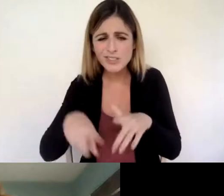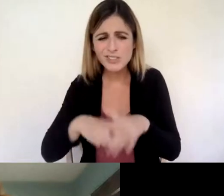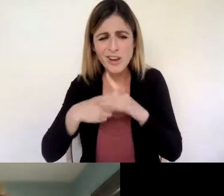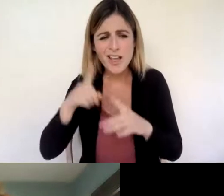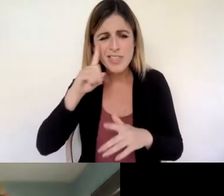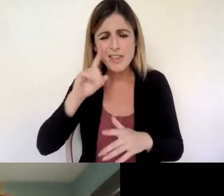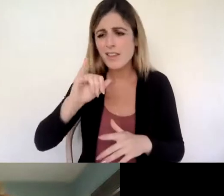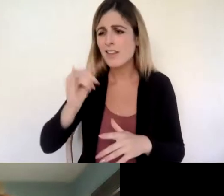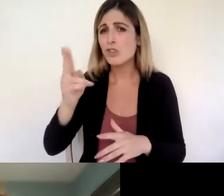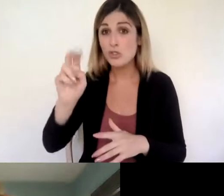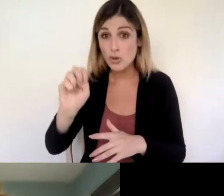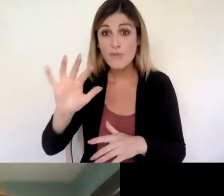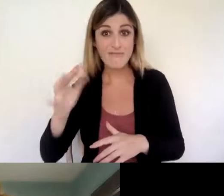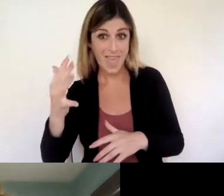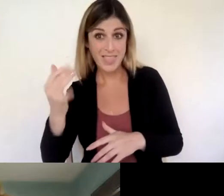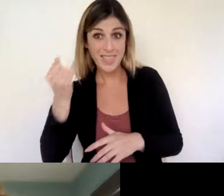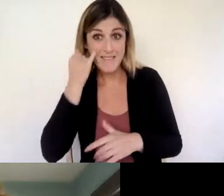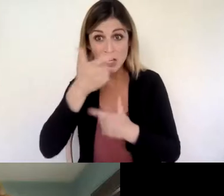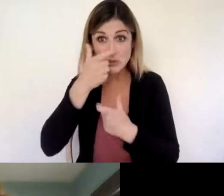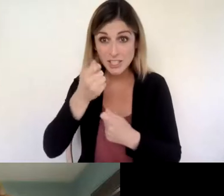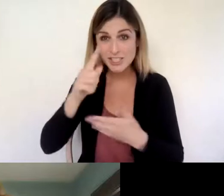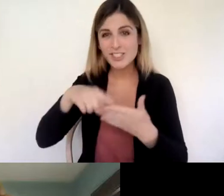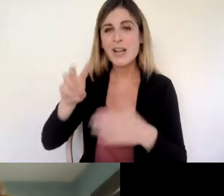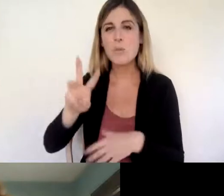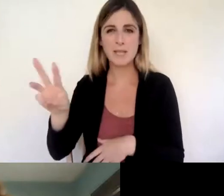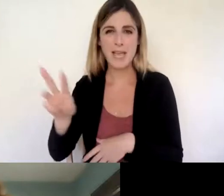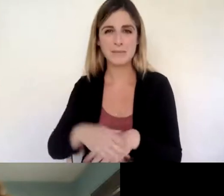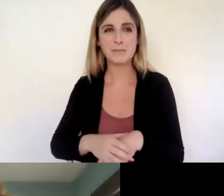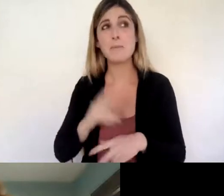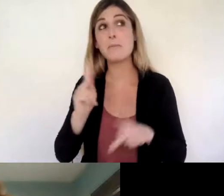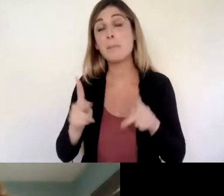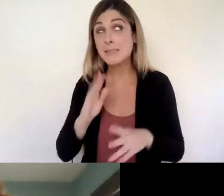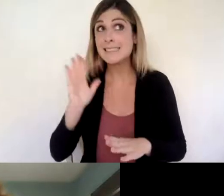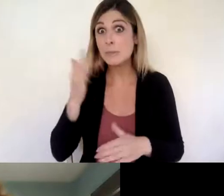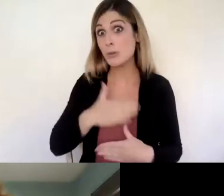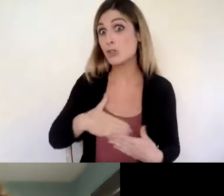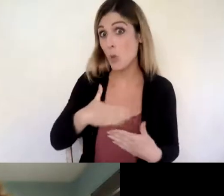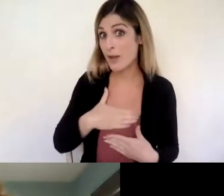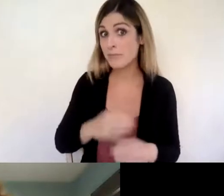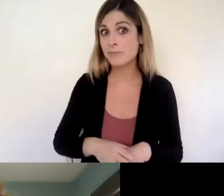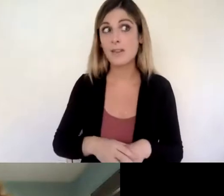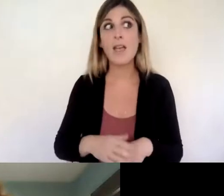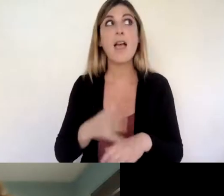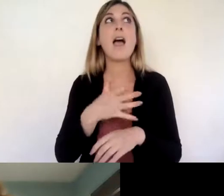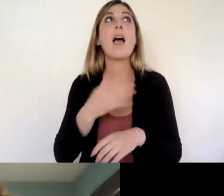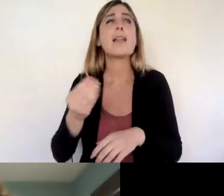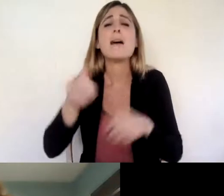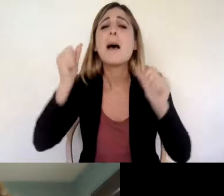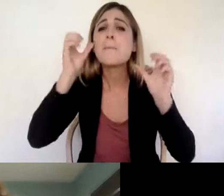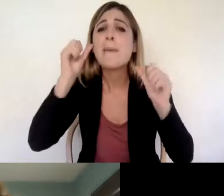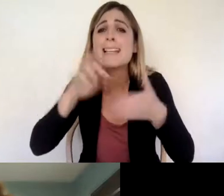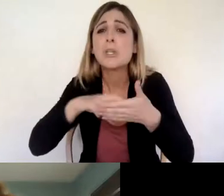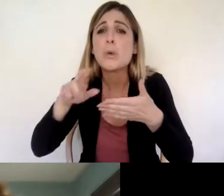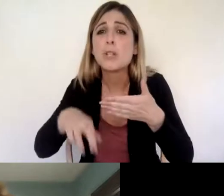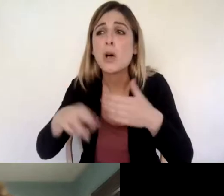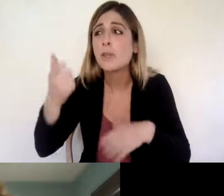You can check our website if you're interested. A lot of people seem to really enjoy it. And we're getting amazing results. So I was just telling our guests that